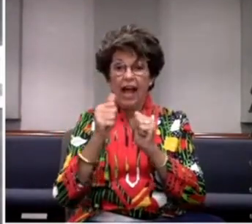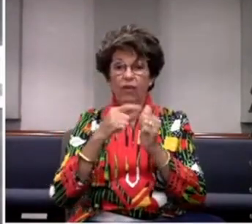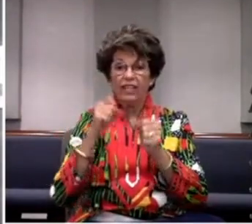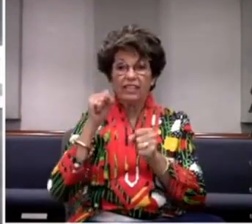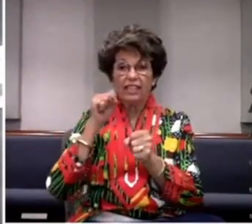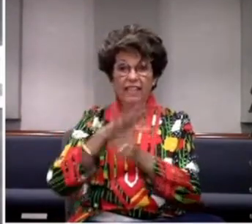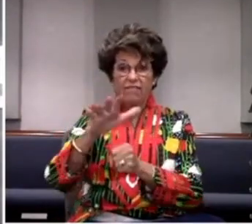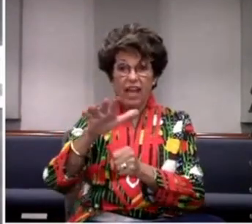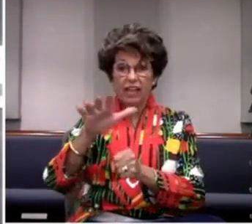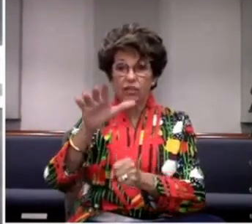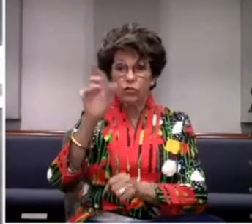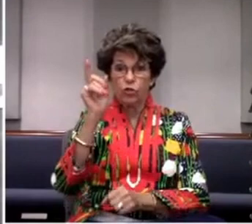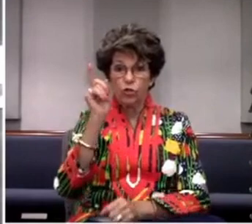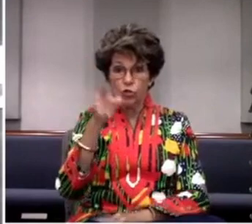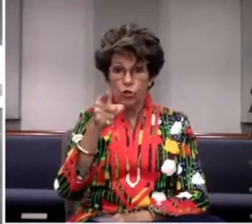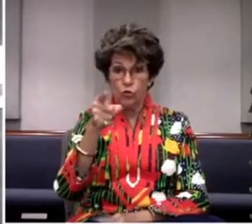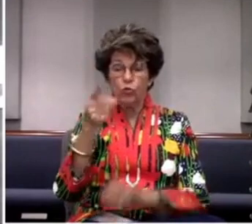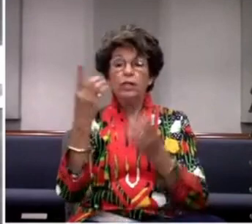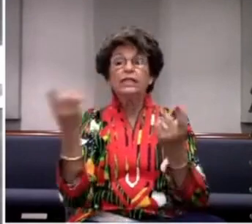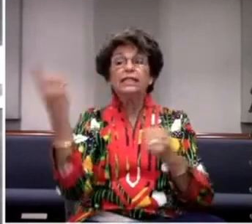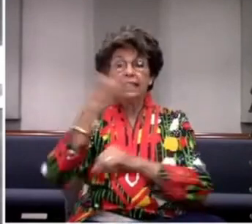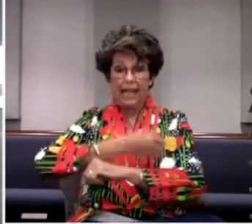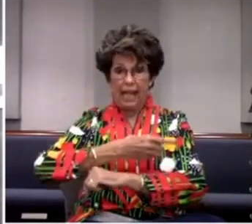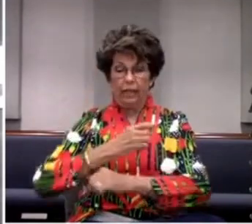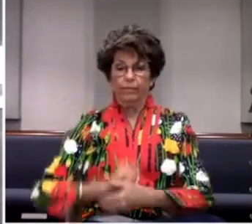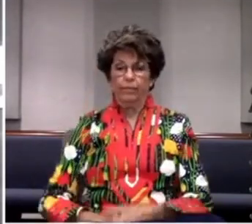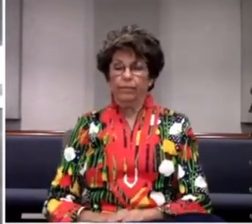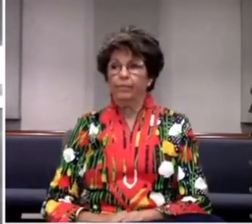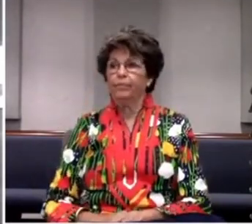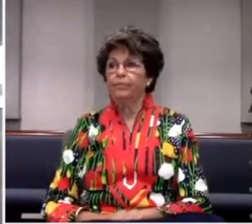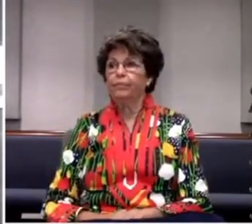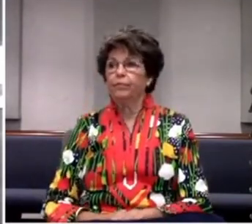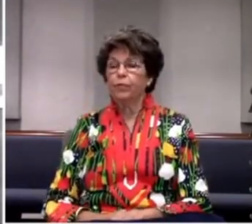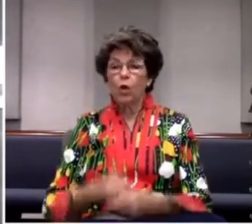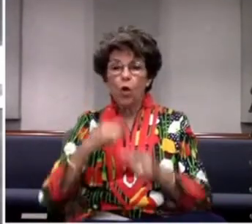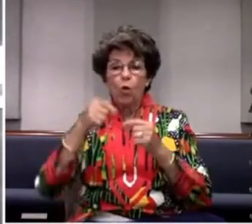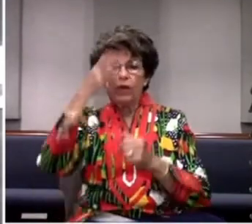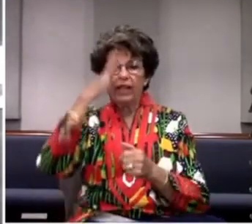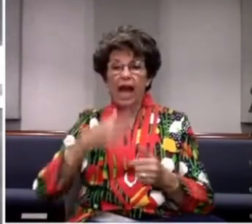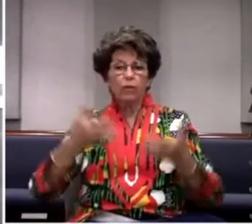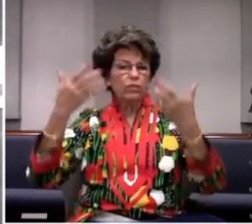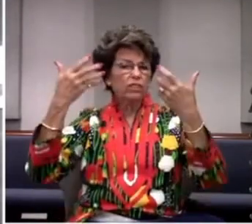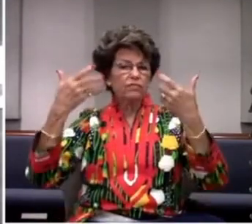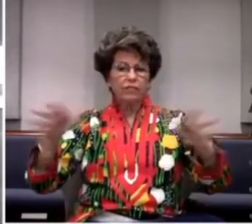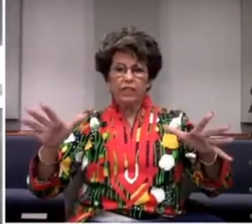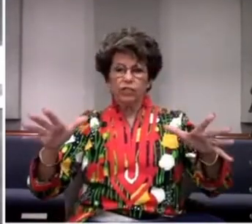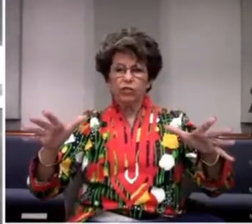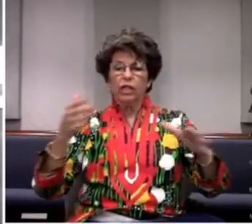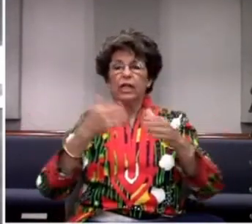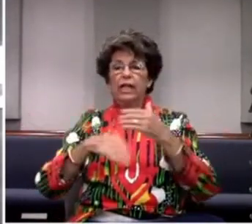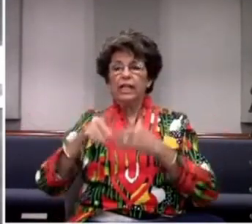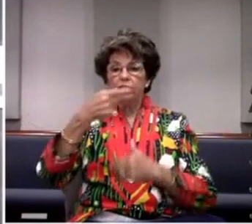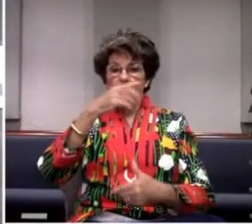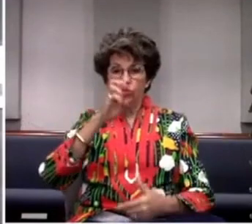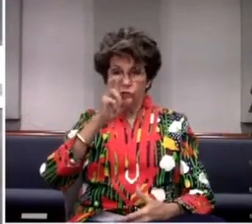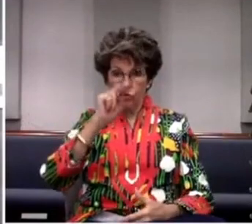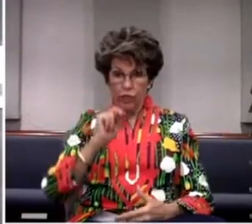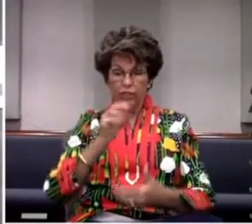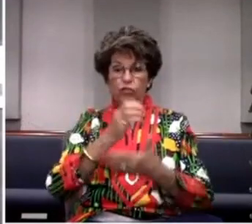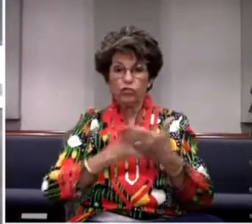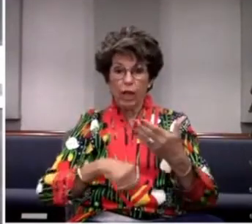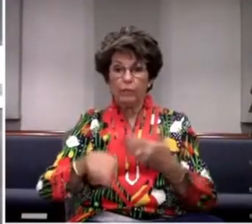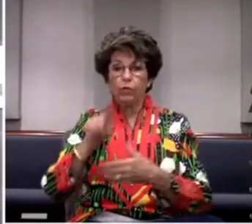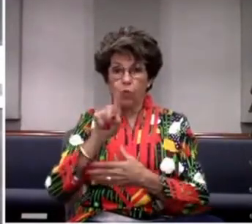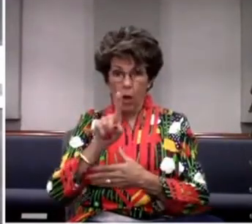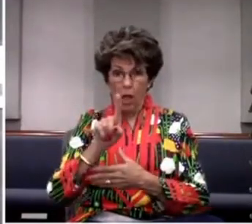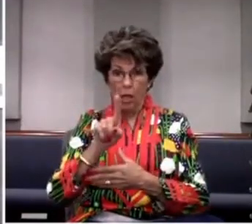you today. When God was finished in Genesis chapter 1 creating everything, if you would look at verse